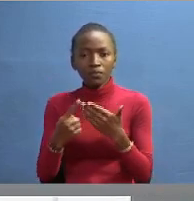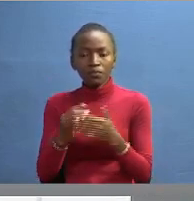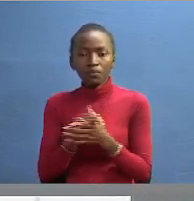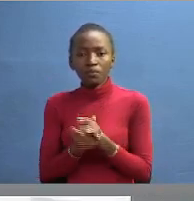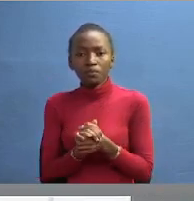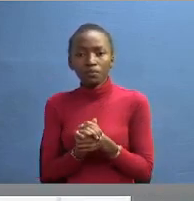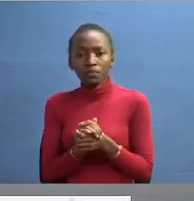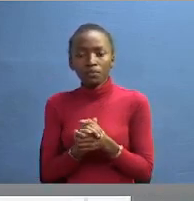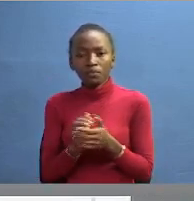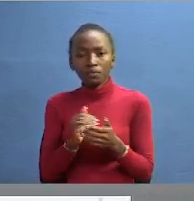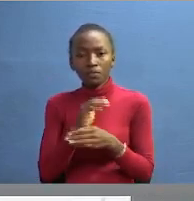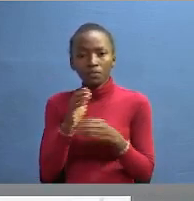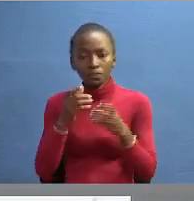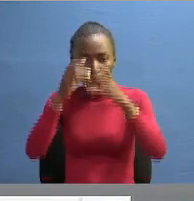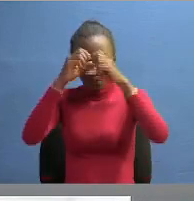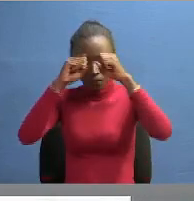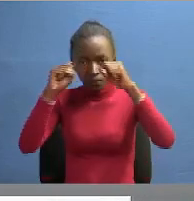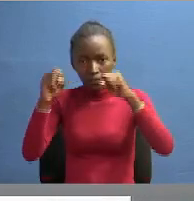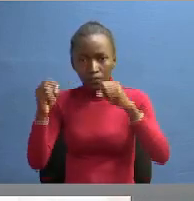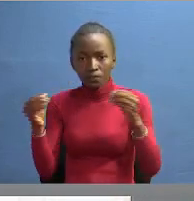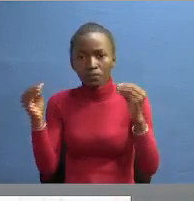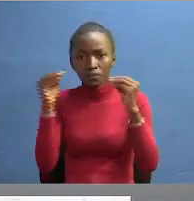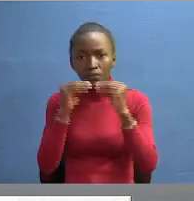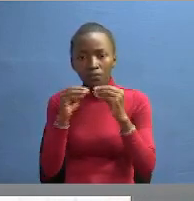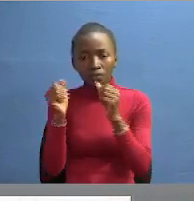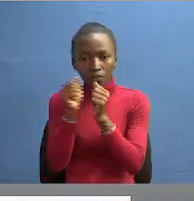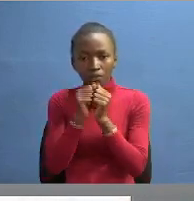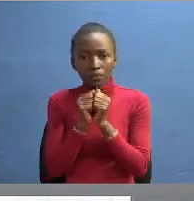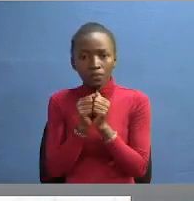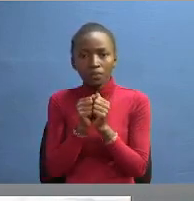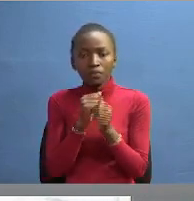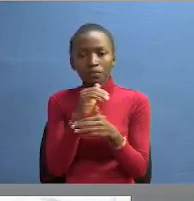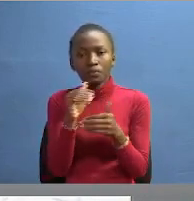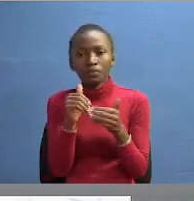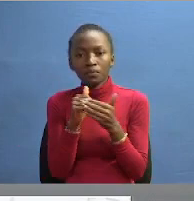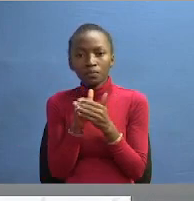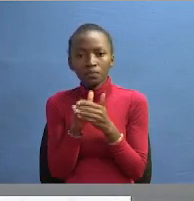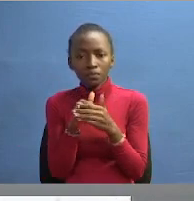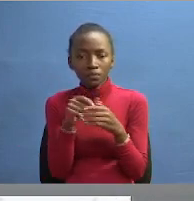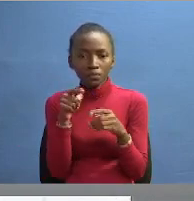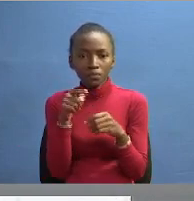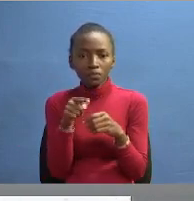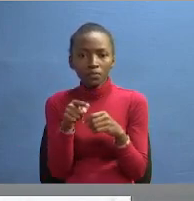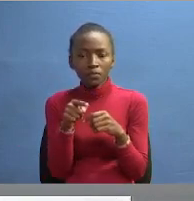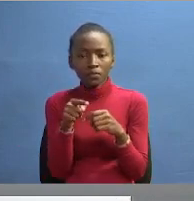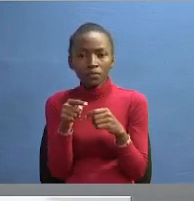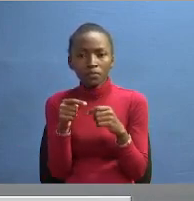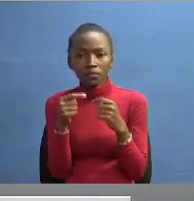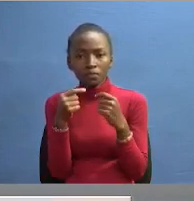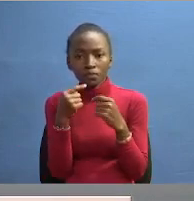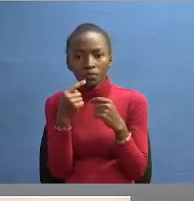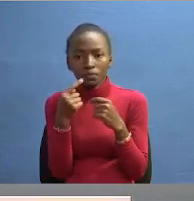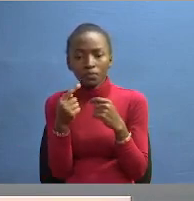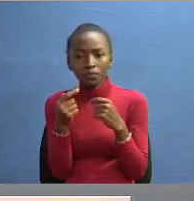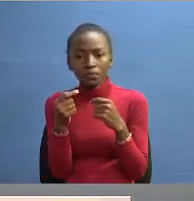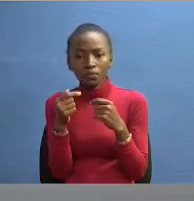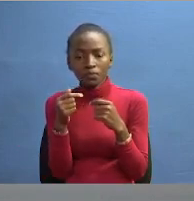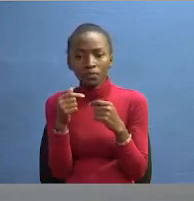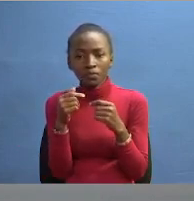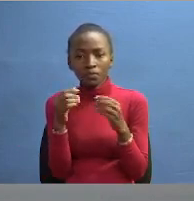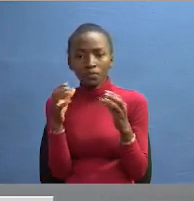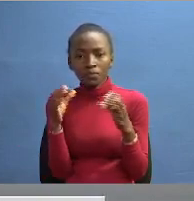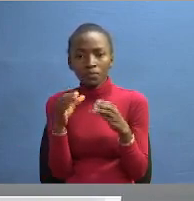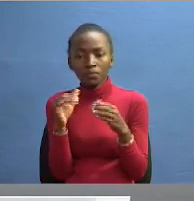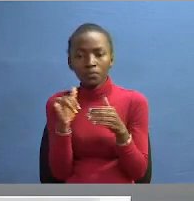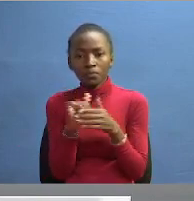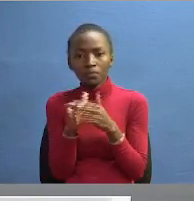states came together, and all of them in their addresses to the communities that were represented on the Nairobi peace